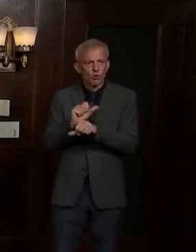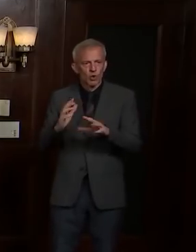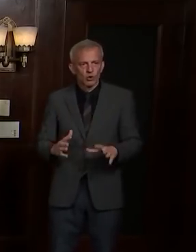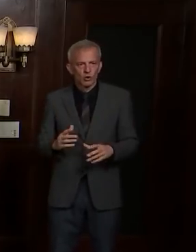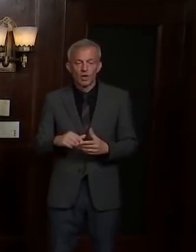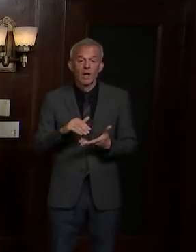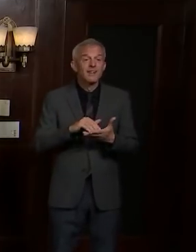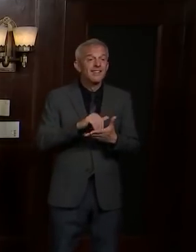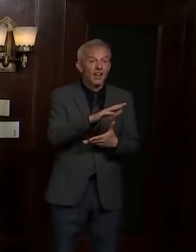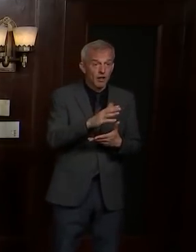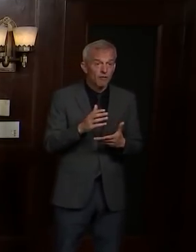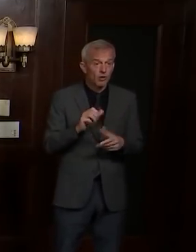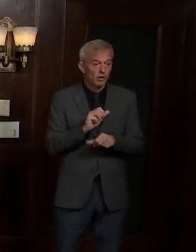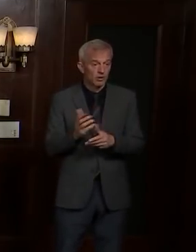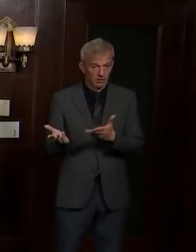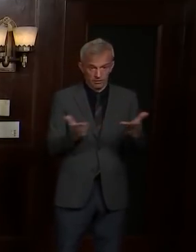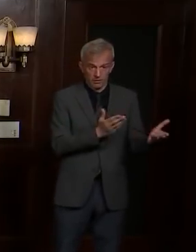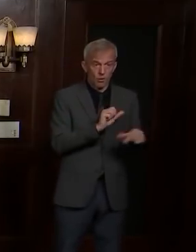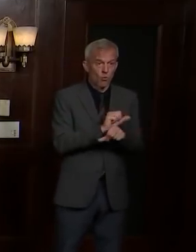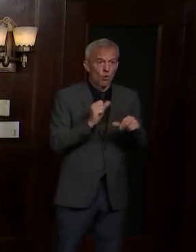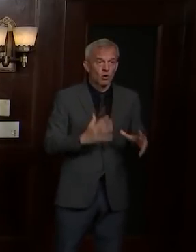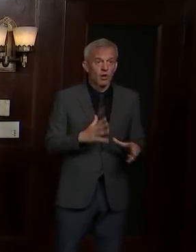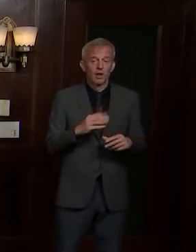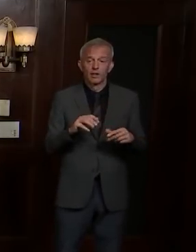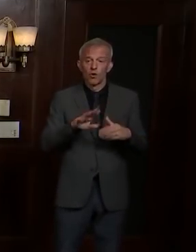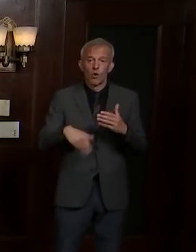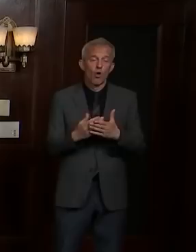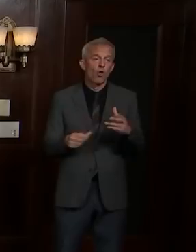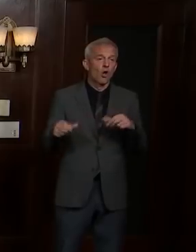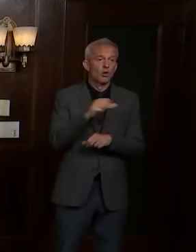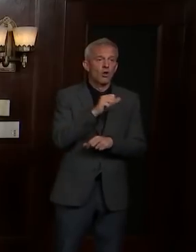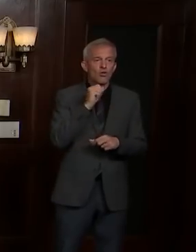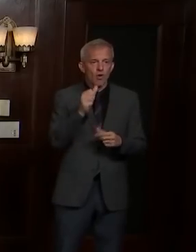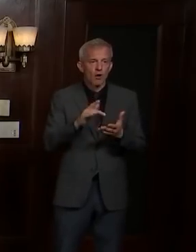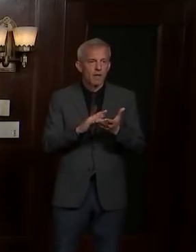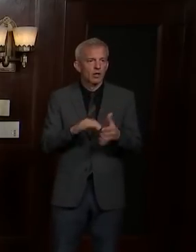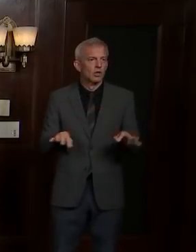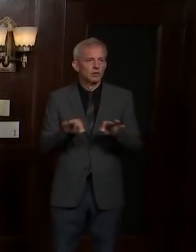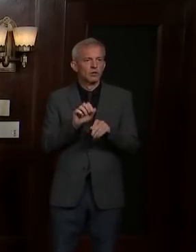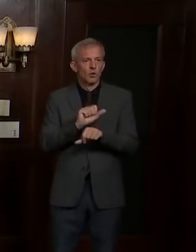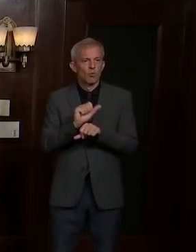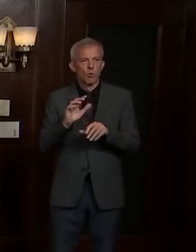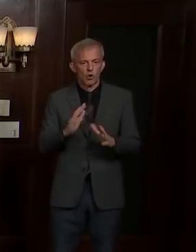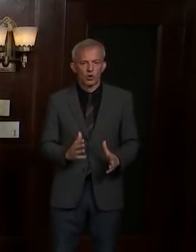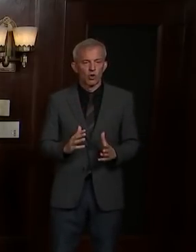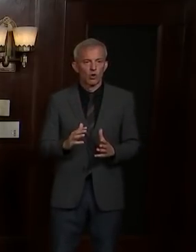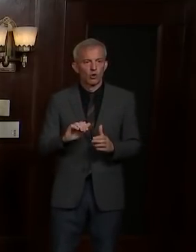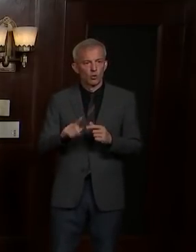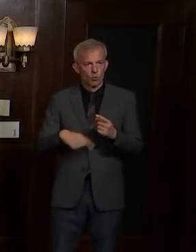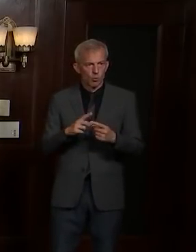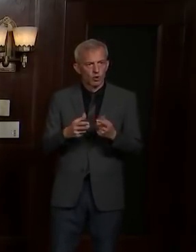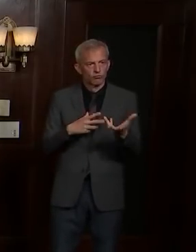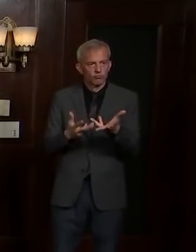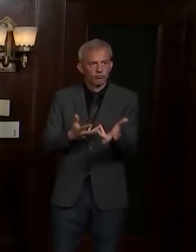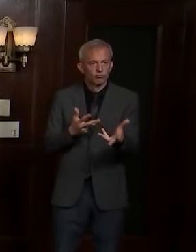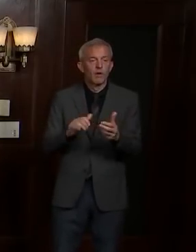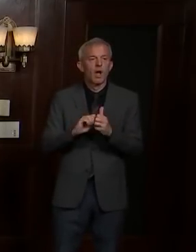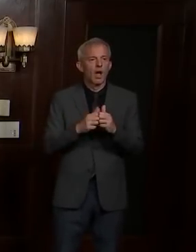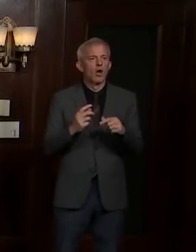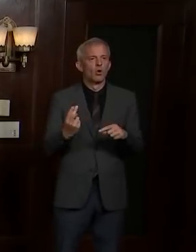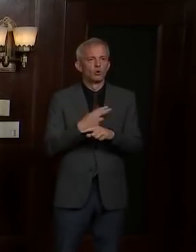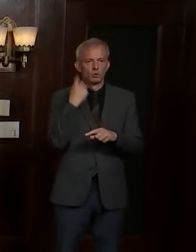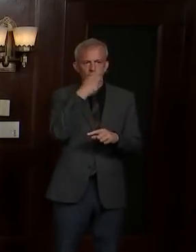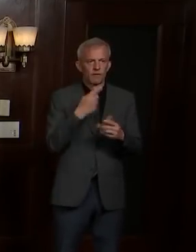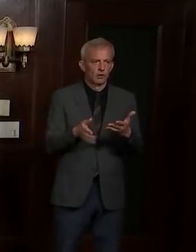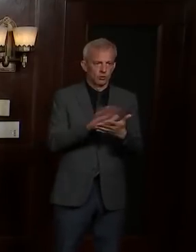delivery workers, and protect all other non-medical essential workers when we interact with them by wearing that face covering.